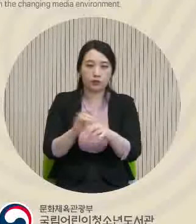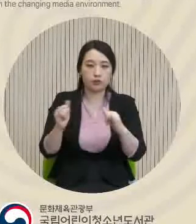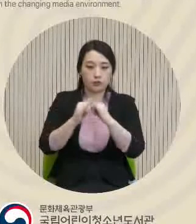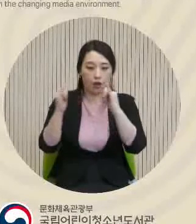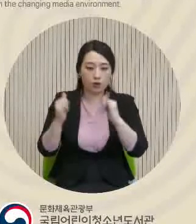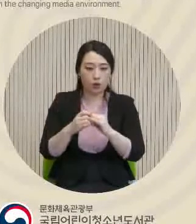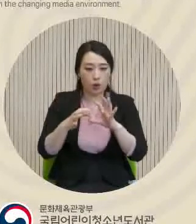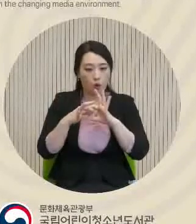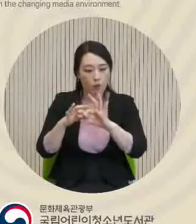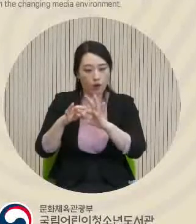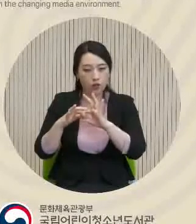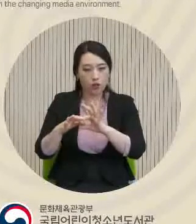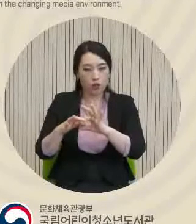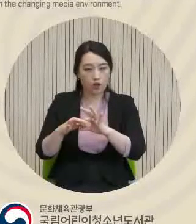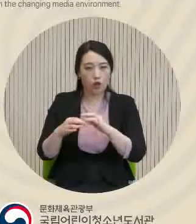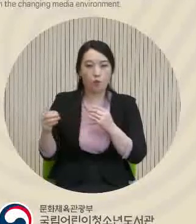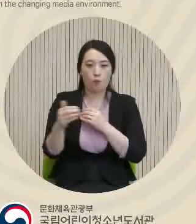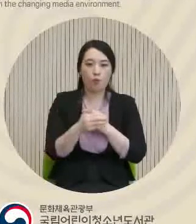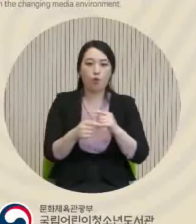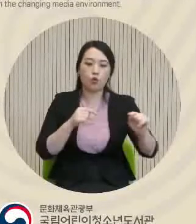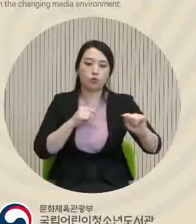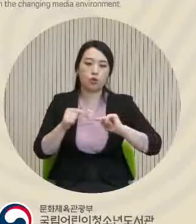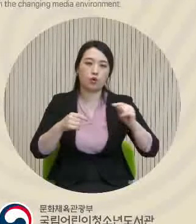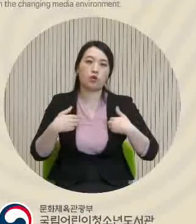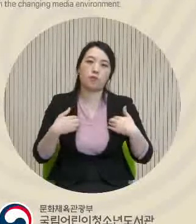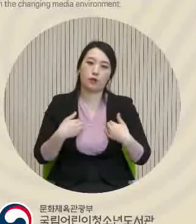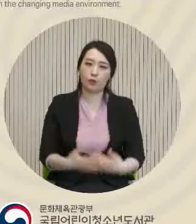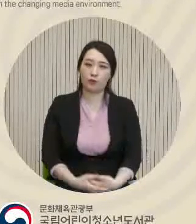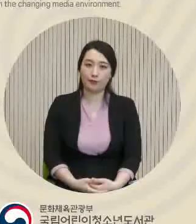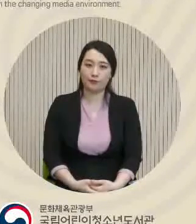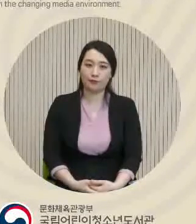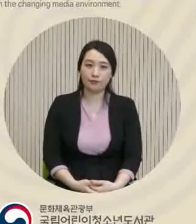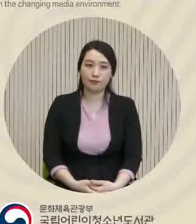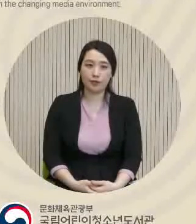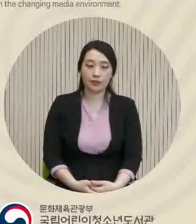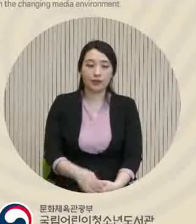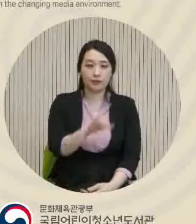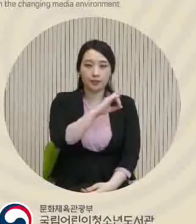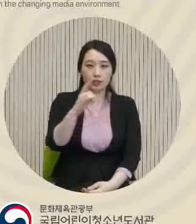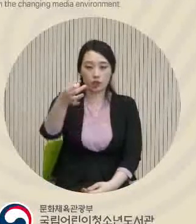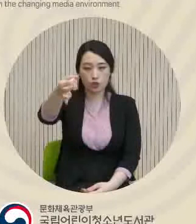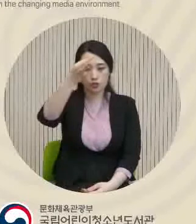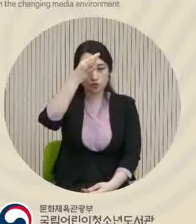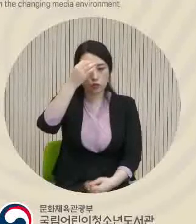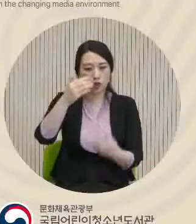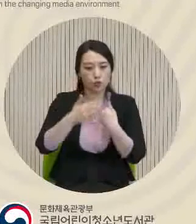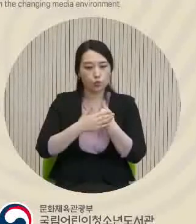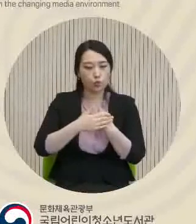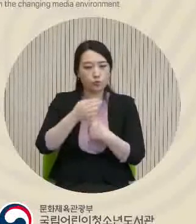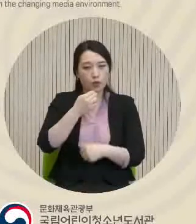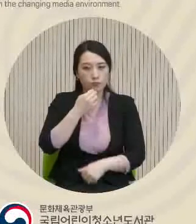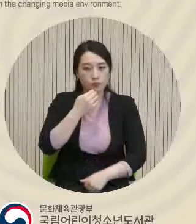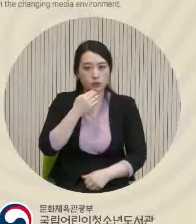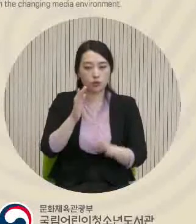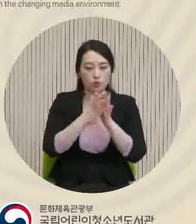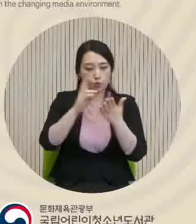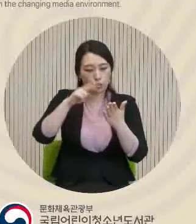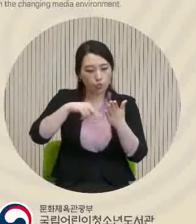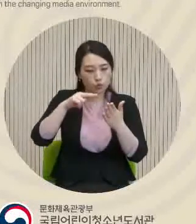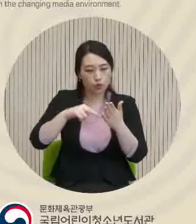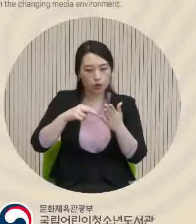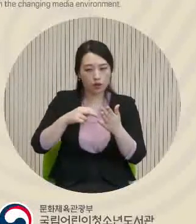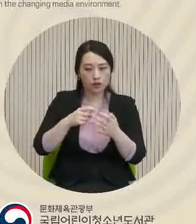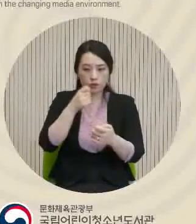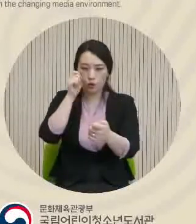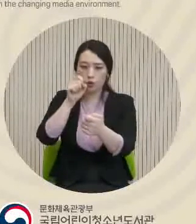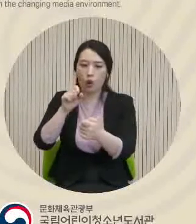setting can be provided, and digital inclusive policy for children should be established. Without digital technology, access